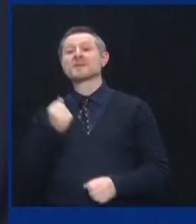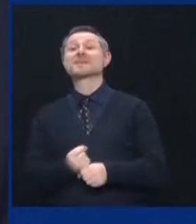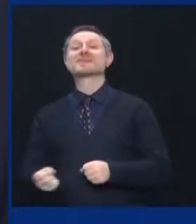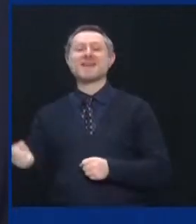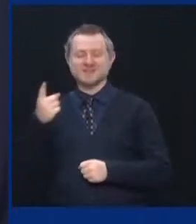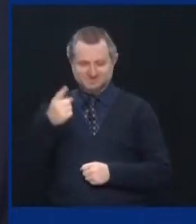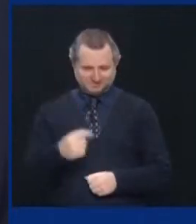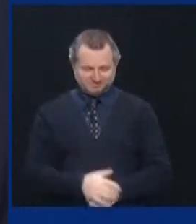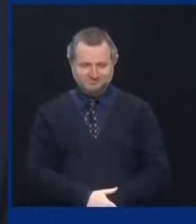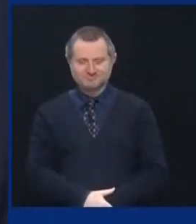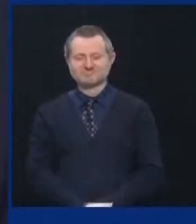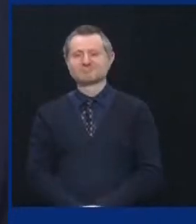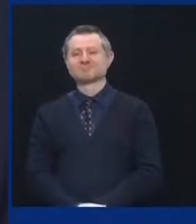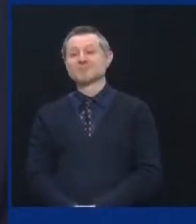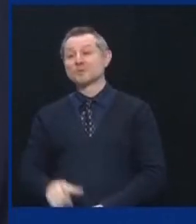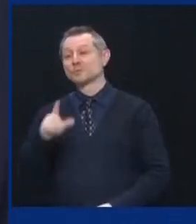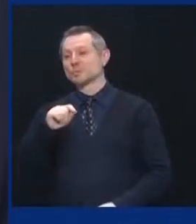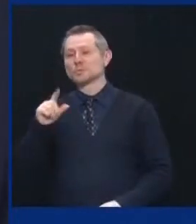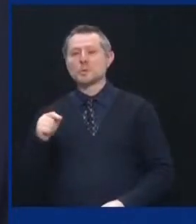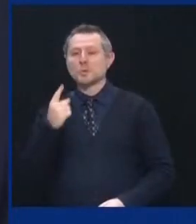silver lining to 2020.